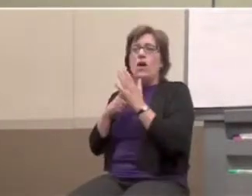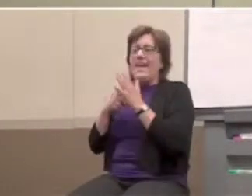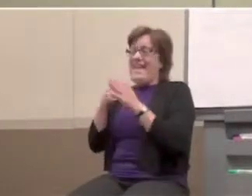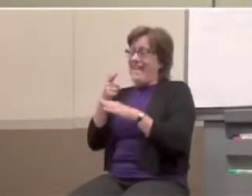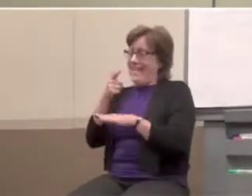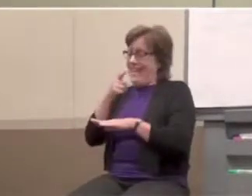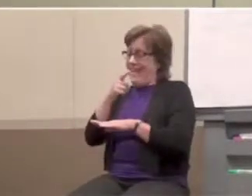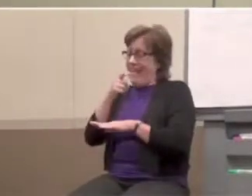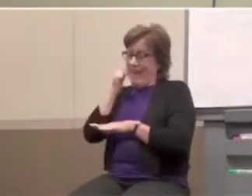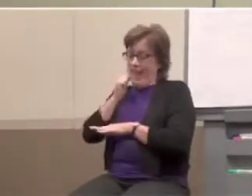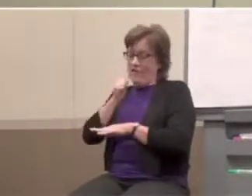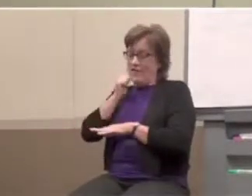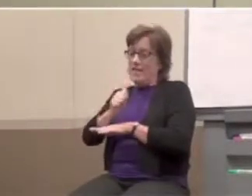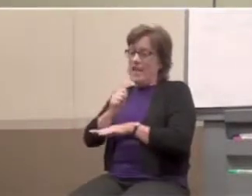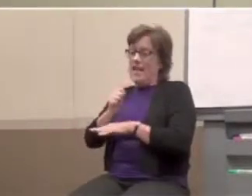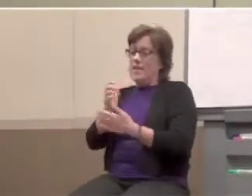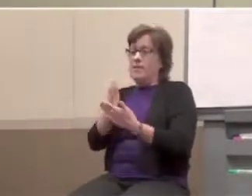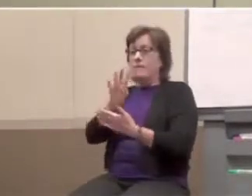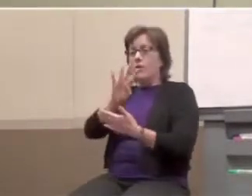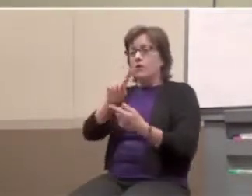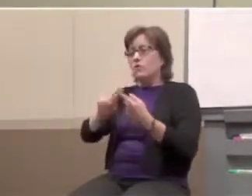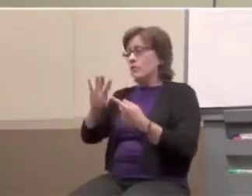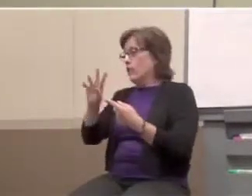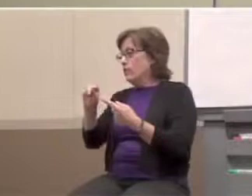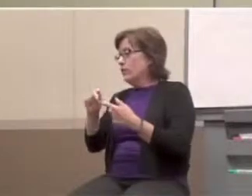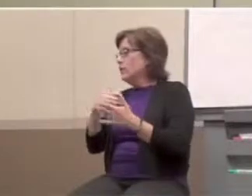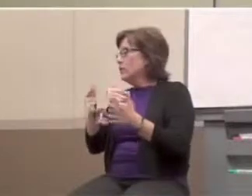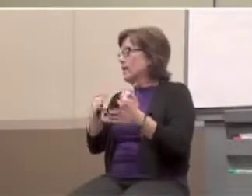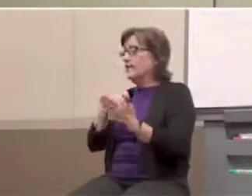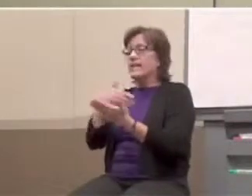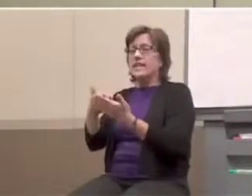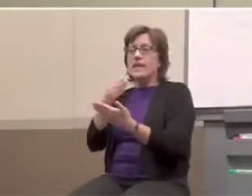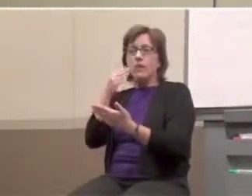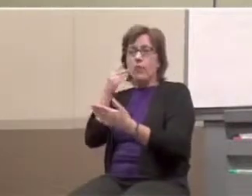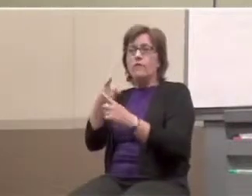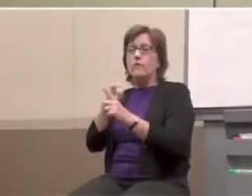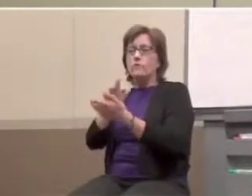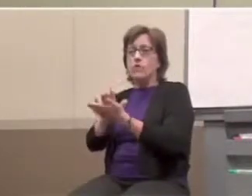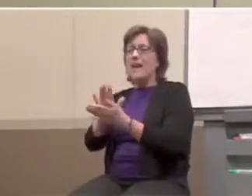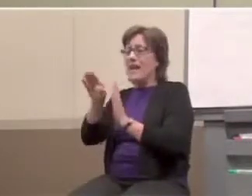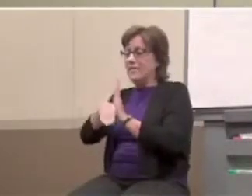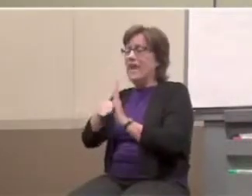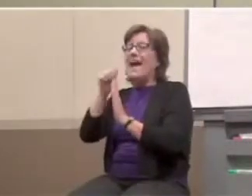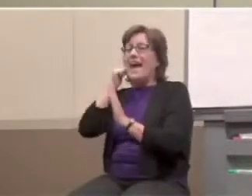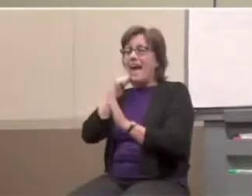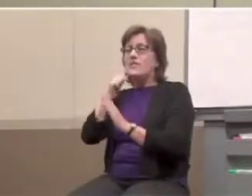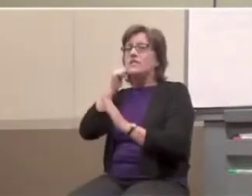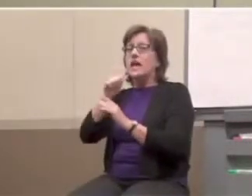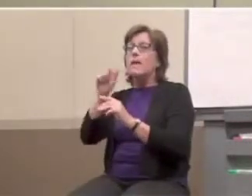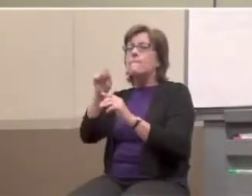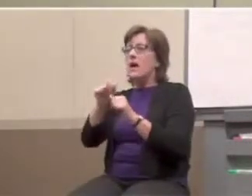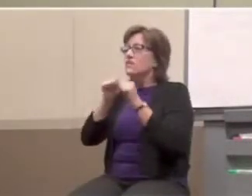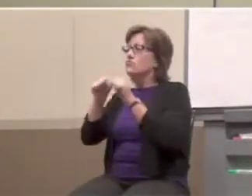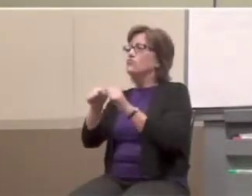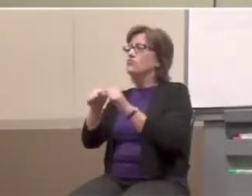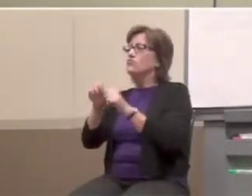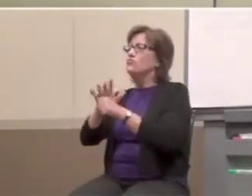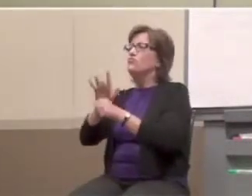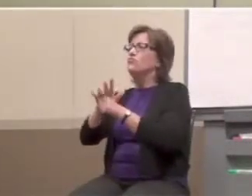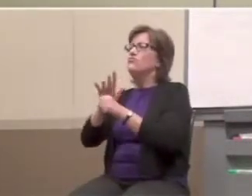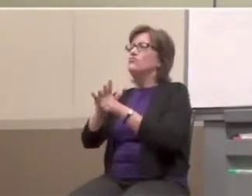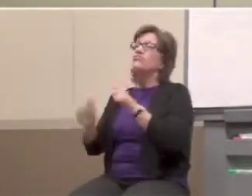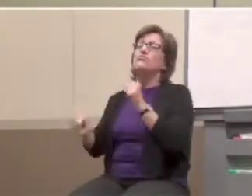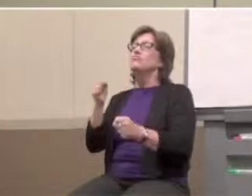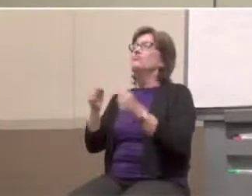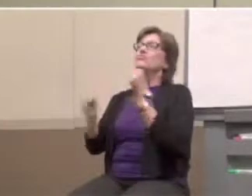to 4:30, or when they get home from school, that half hour, every day they have to tantrum for that full half hour. The full half